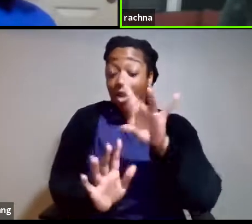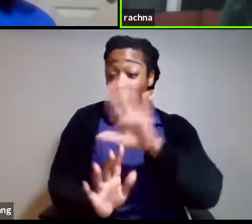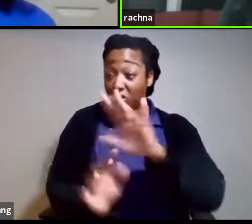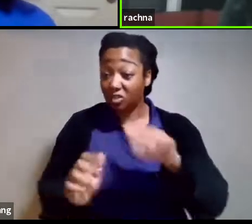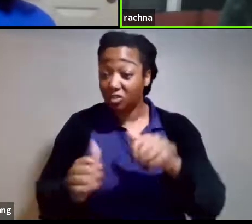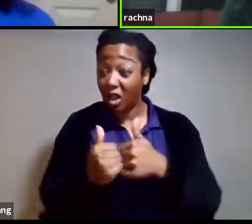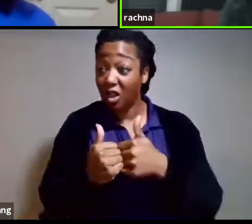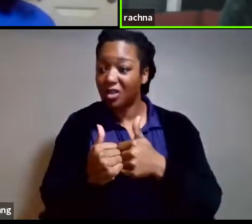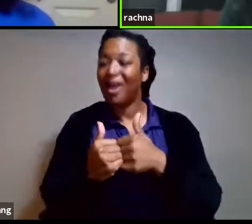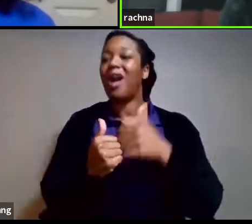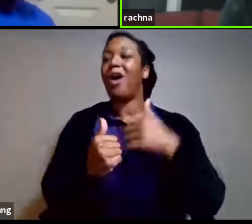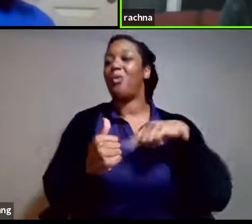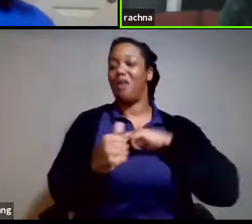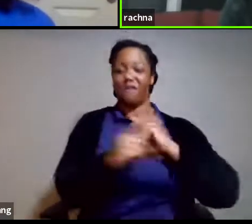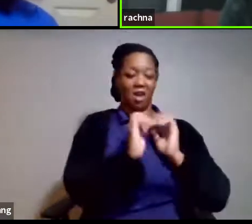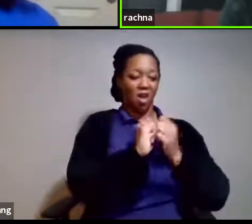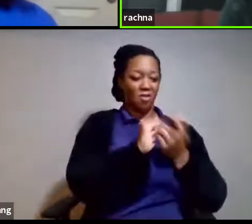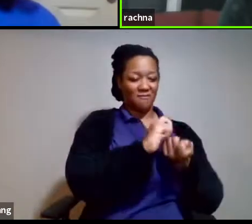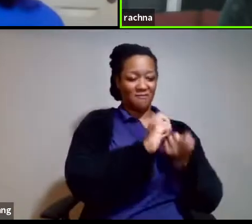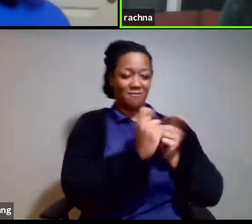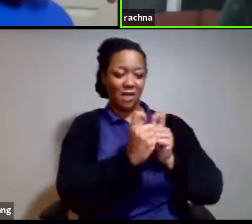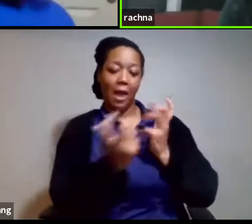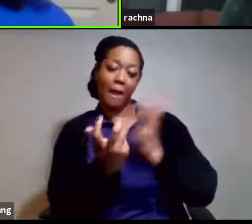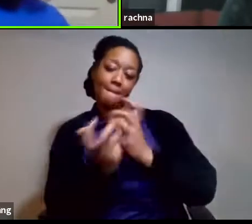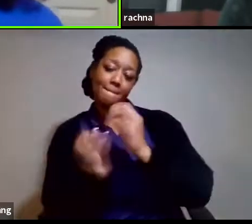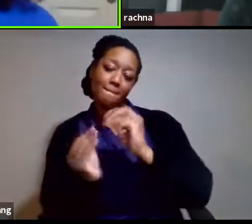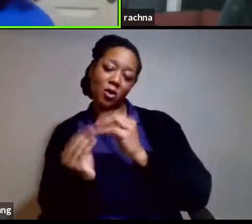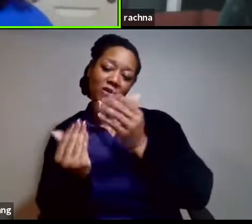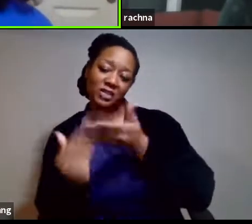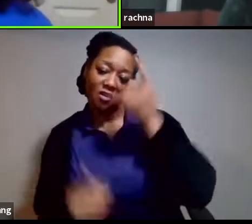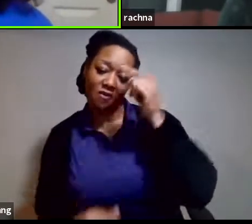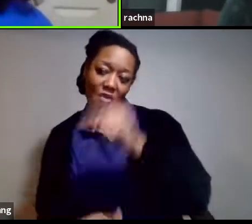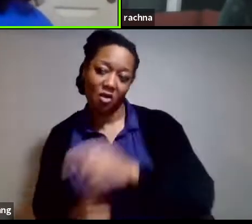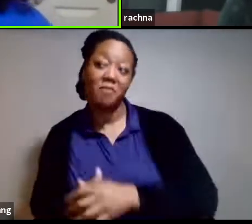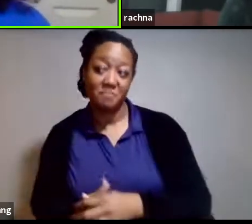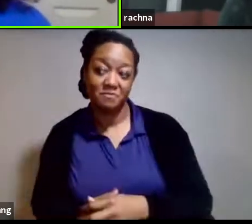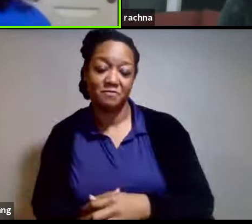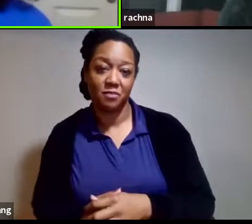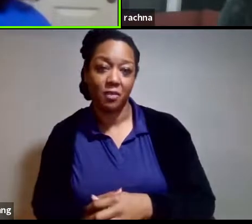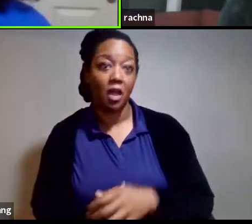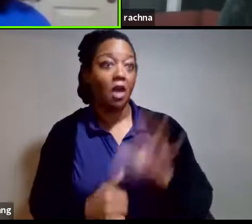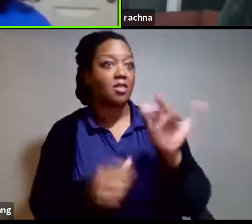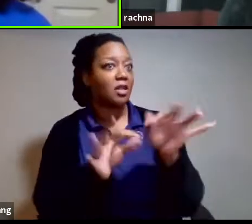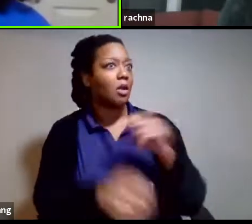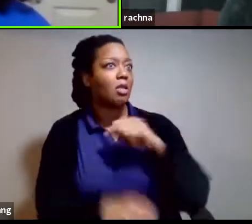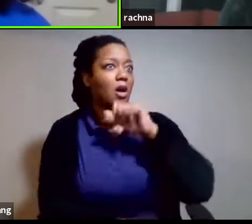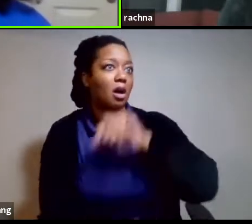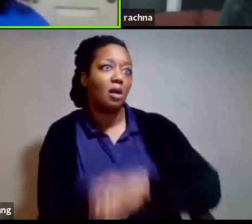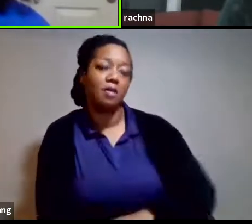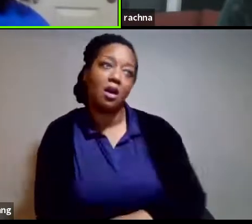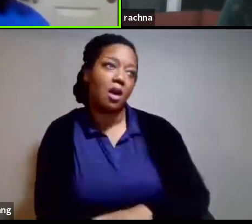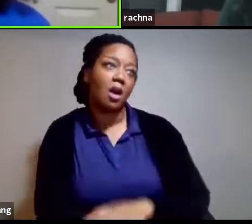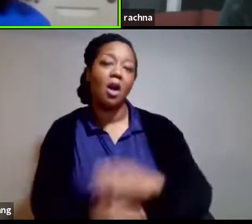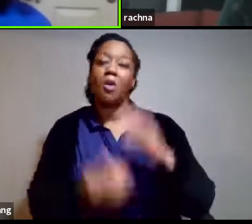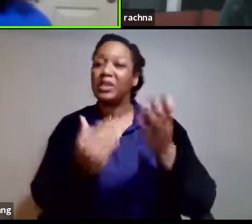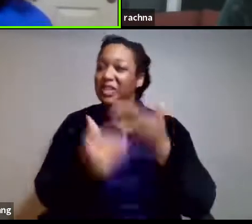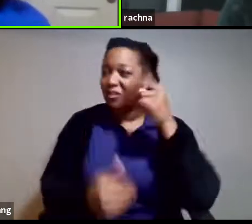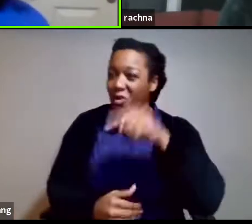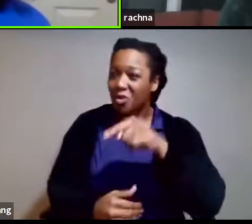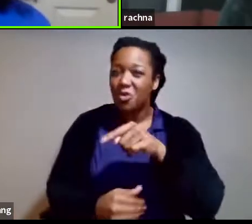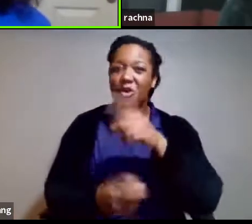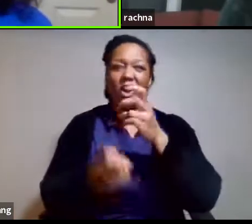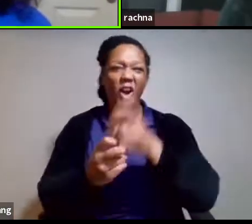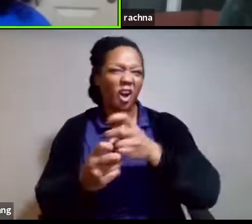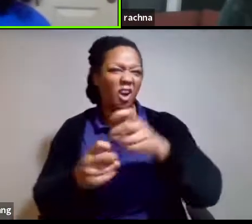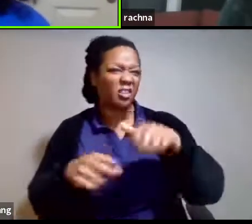that easier for them. And I love using that language of what's easy for you and what's hard for you, because we